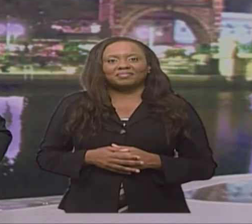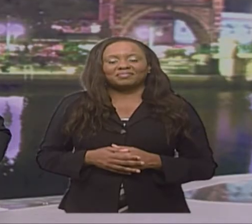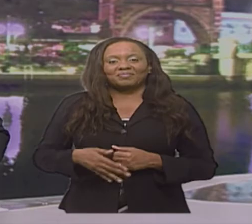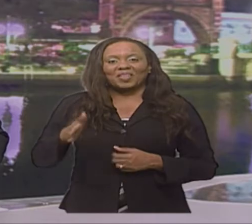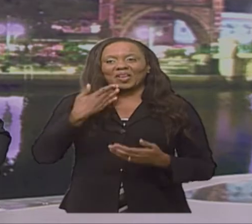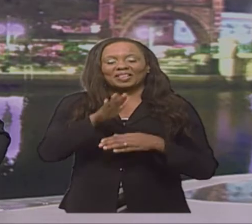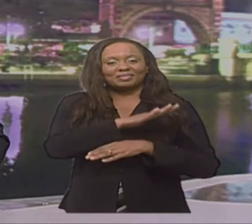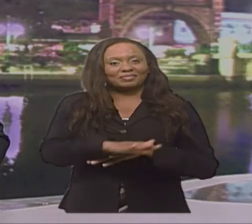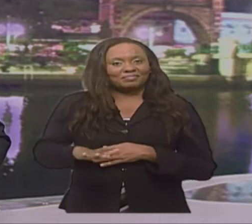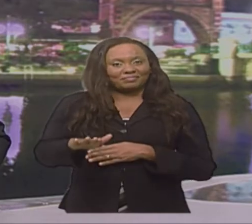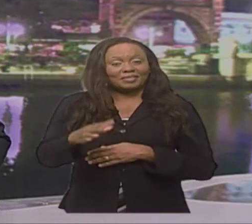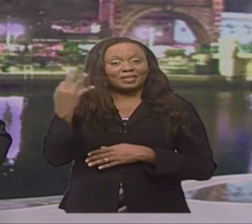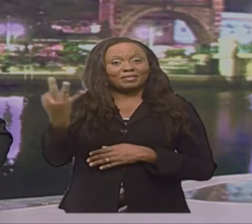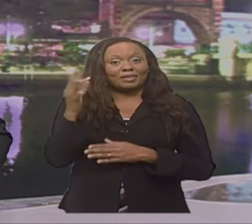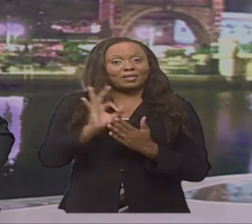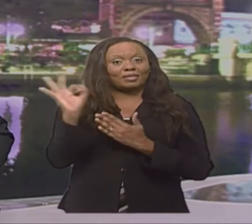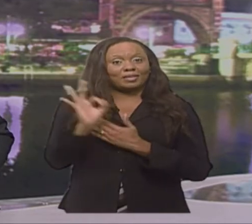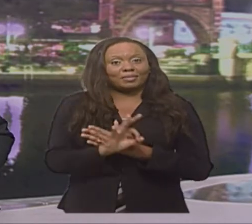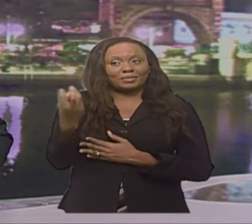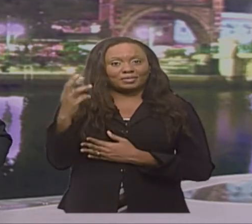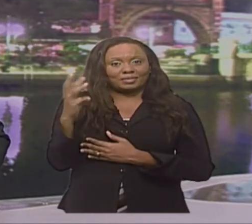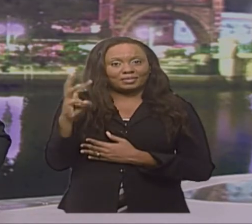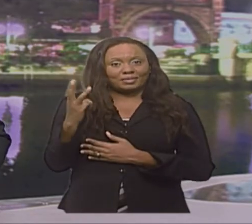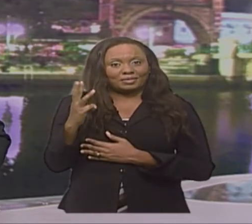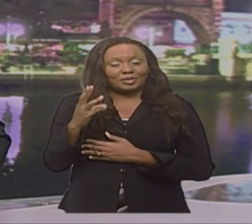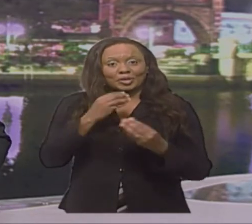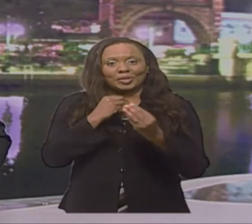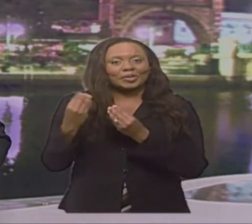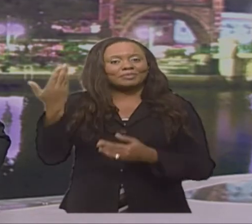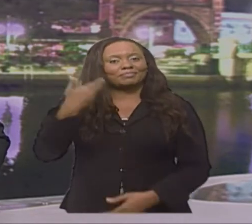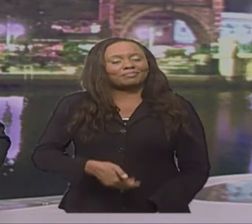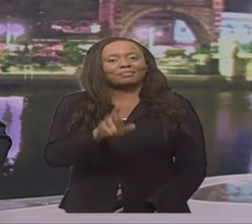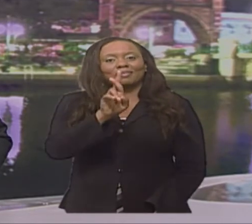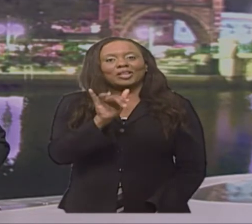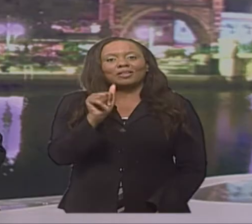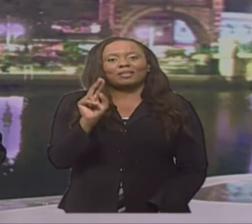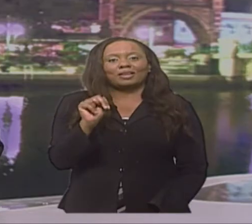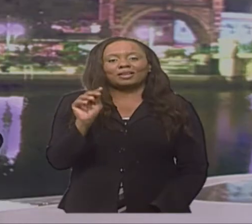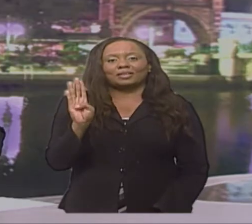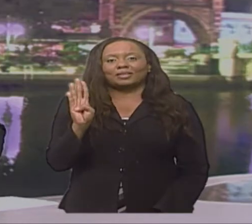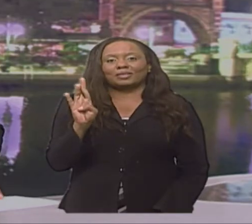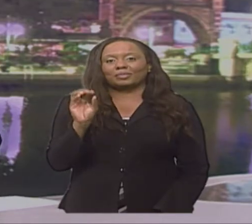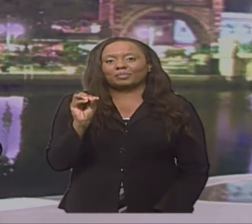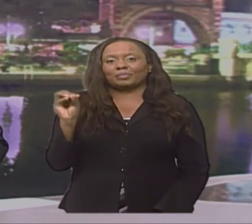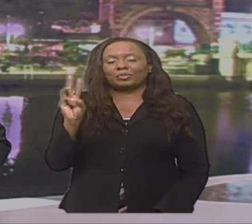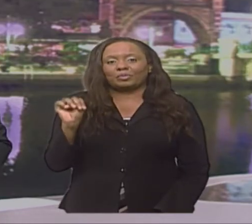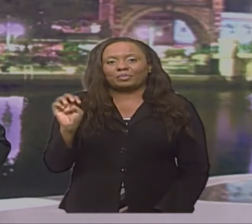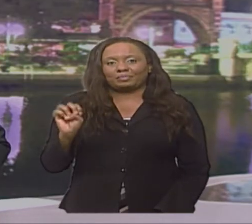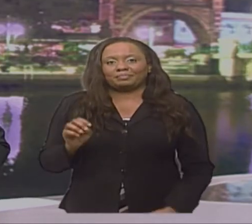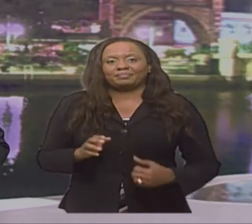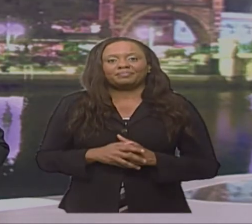A very good evening to you with the Friday, February 16th edition of the CBC Evening News. I'm Ryan Broom. In our top story,